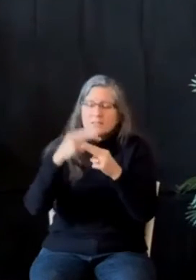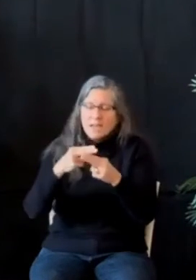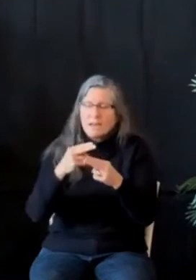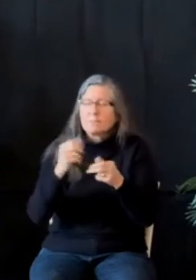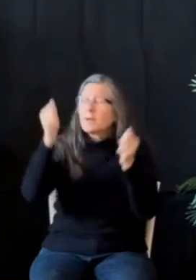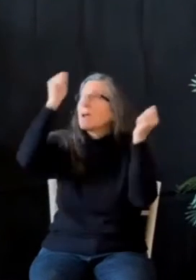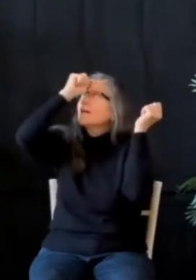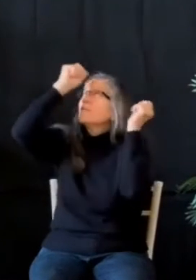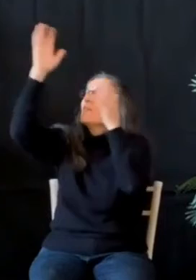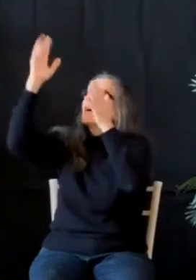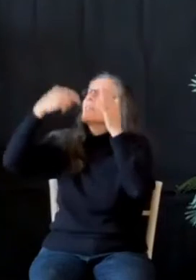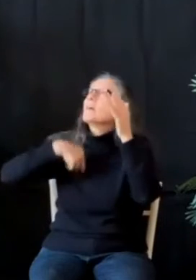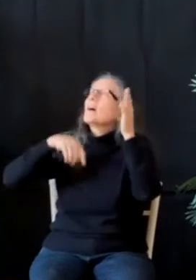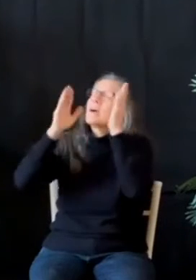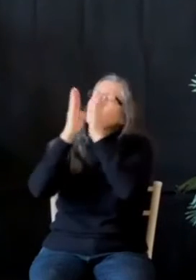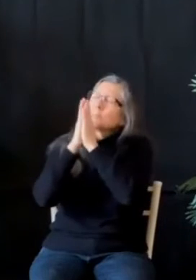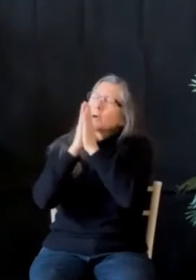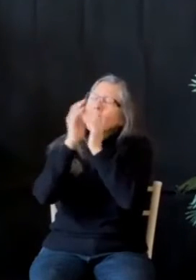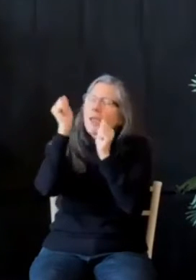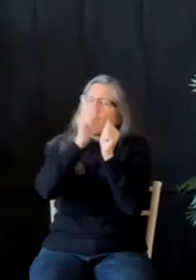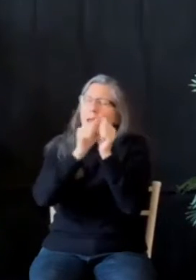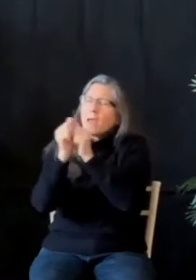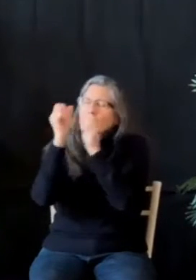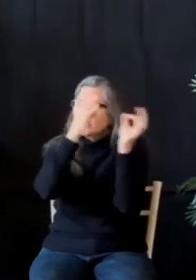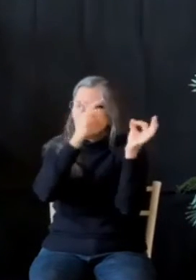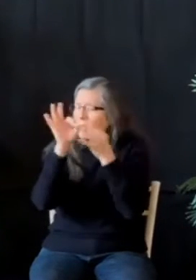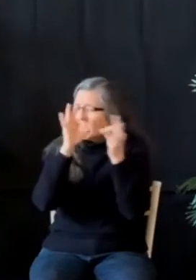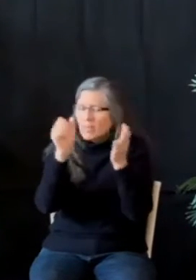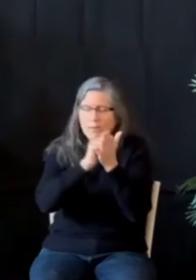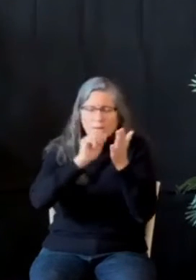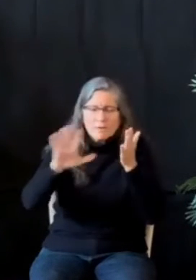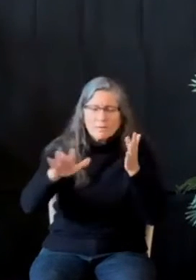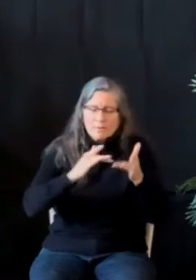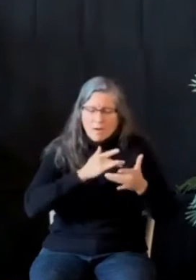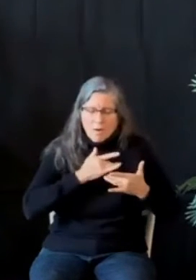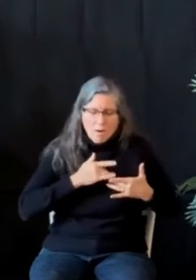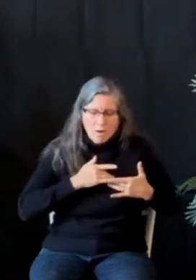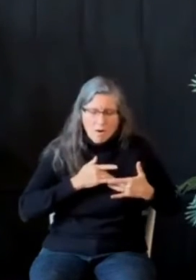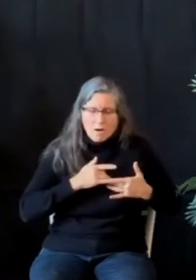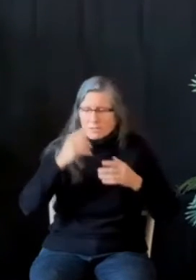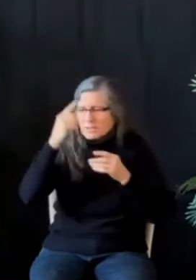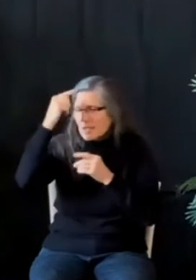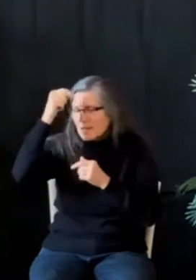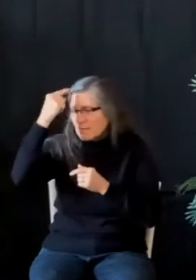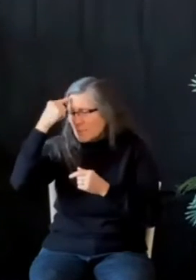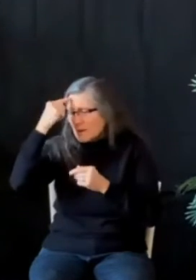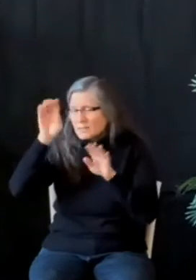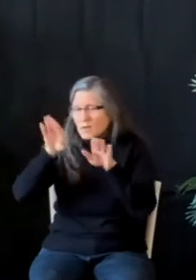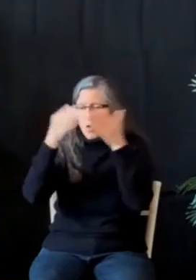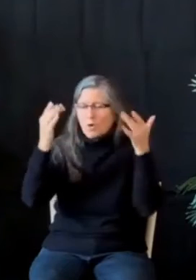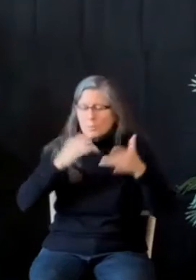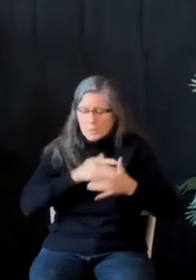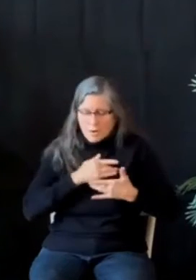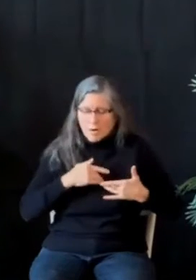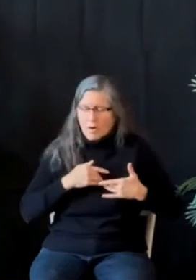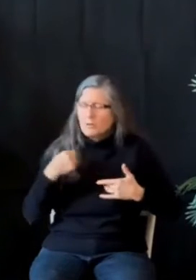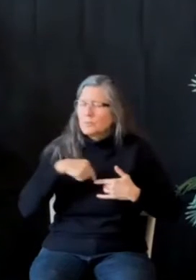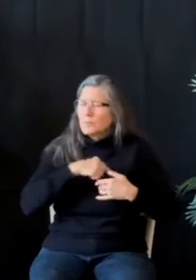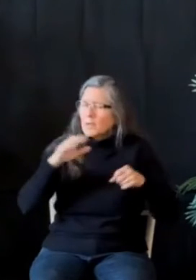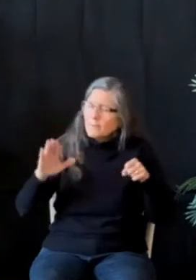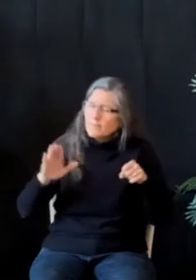name. Father, I pray that every distraction would be removed from hearts and minds, that you would open our hearts, that we would